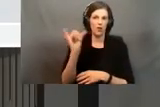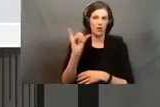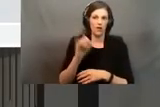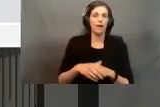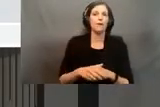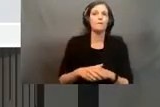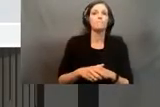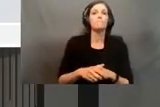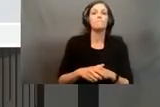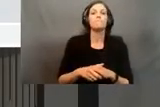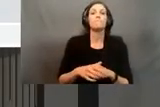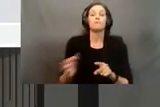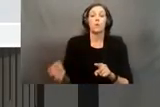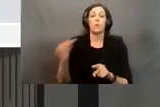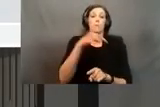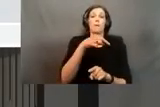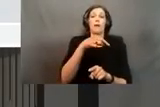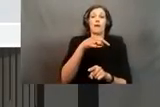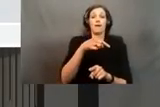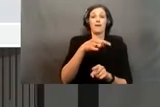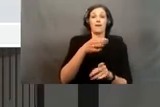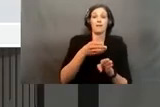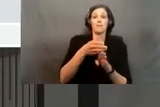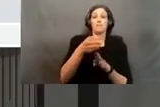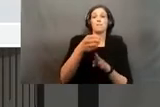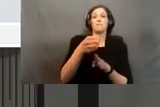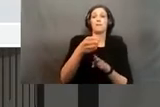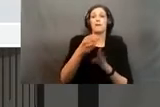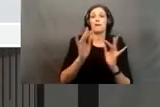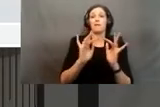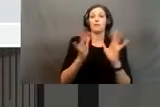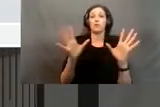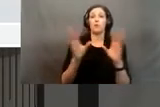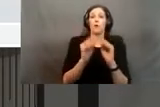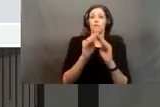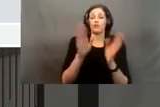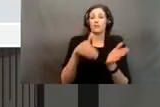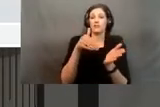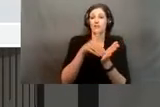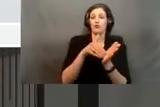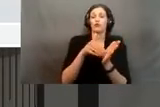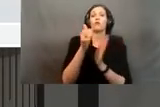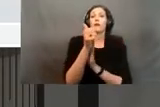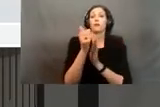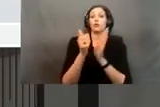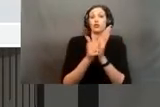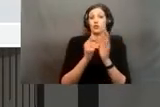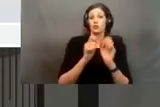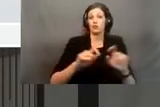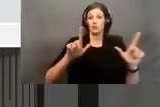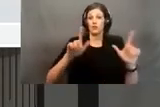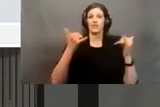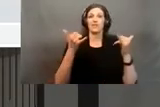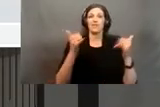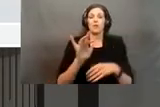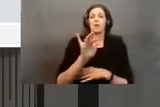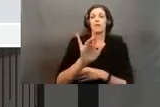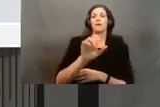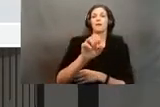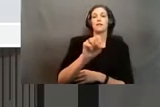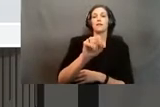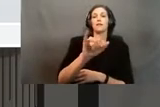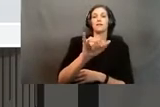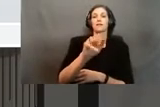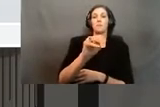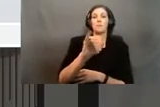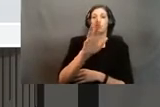We're back in the main virtual conference center and we're on the agenda screen. So now we're going to click into the symposium demonstration